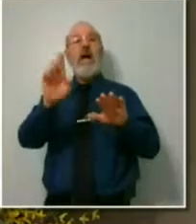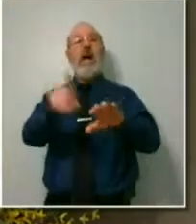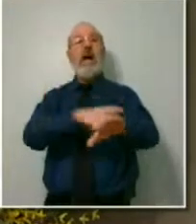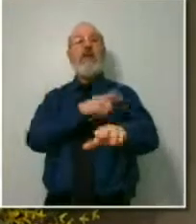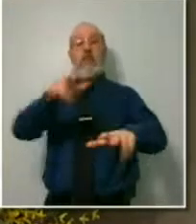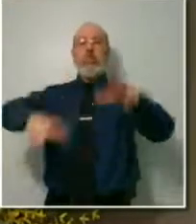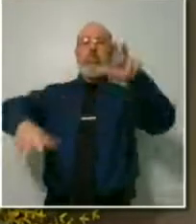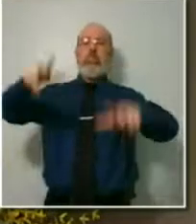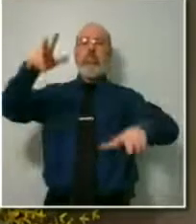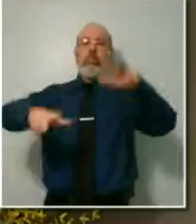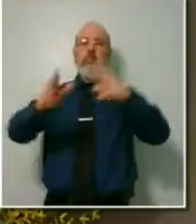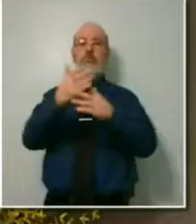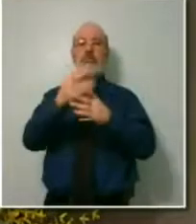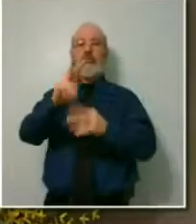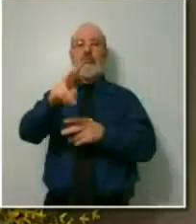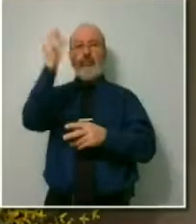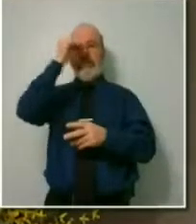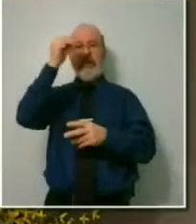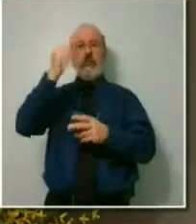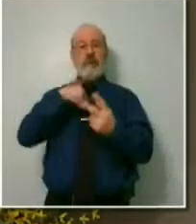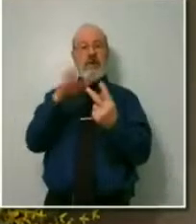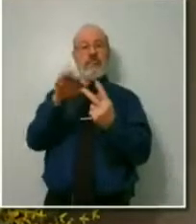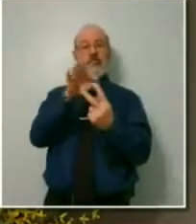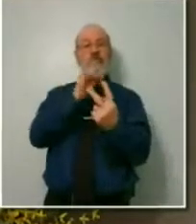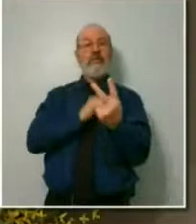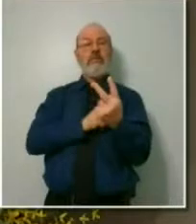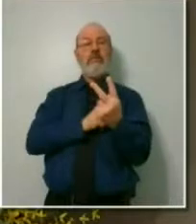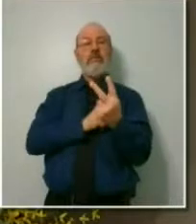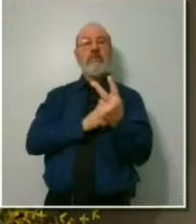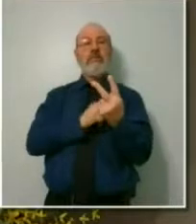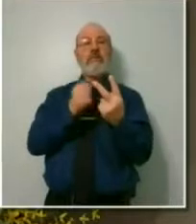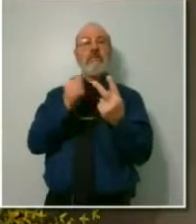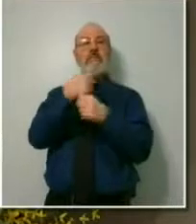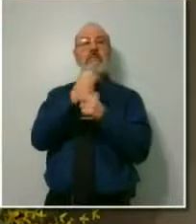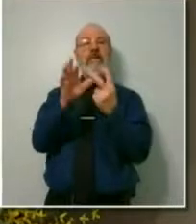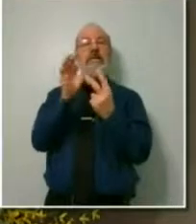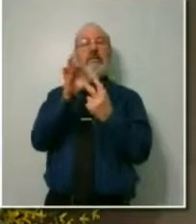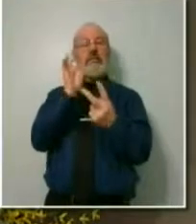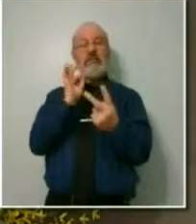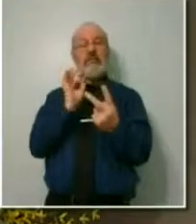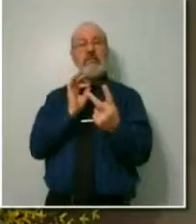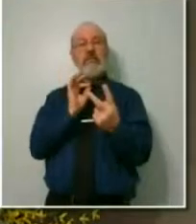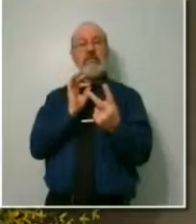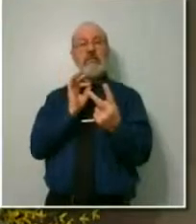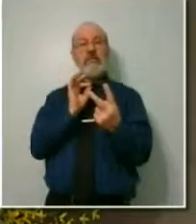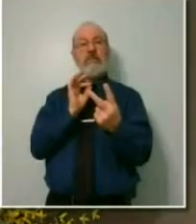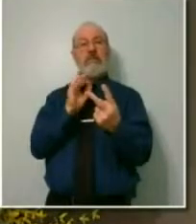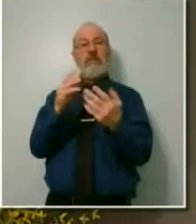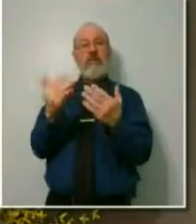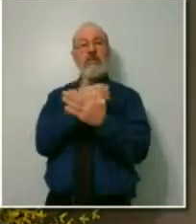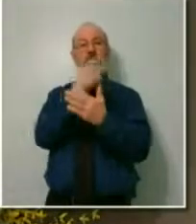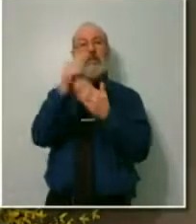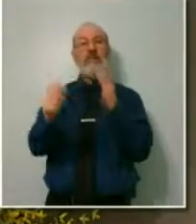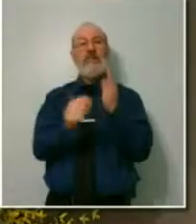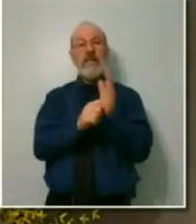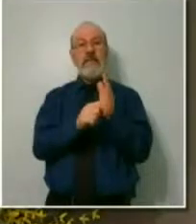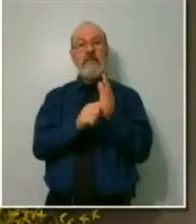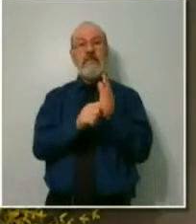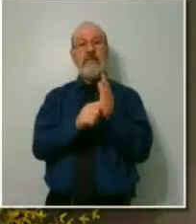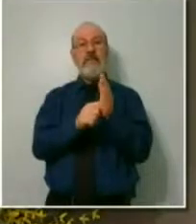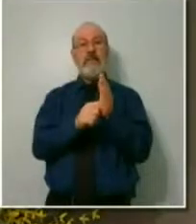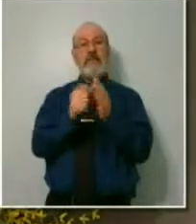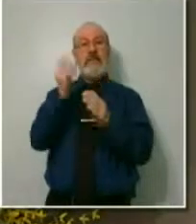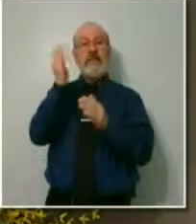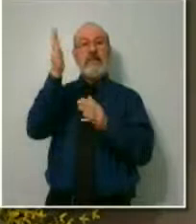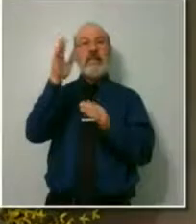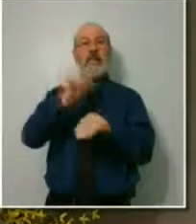two opinions? You have a choice. Make your choice. In the New Testament, in the Sermon on the Mount, Jesus